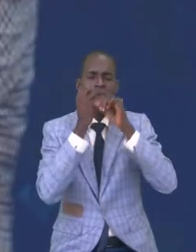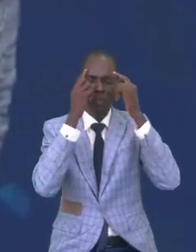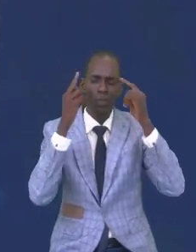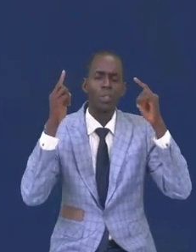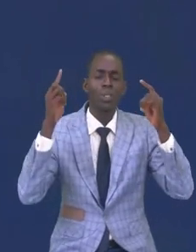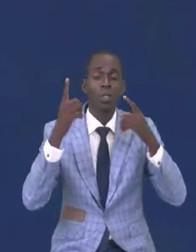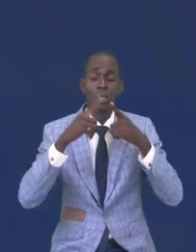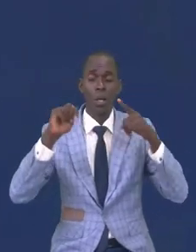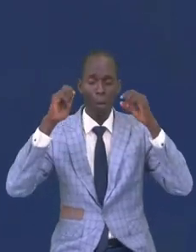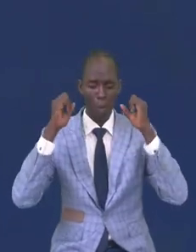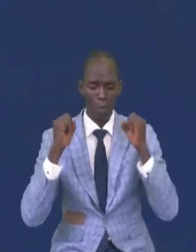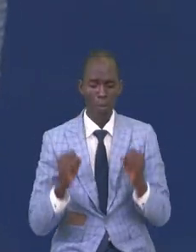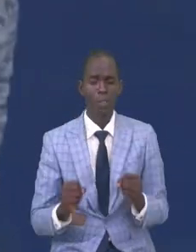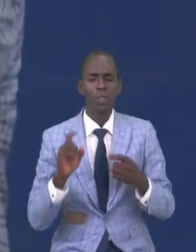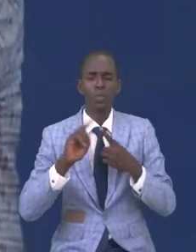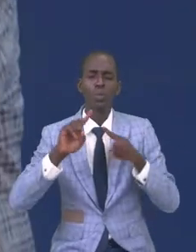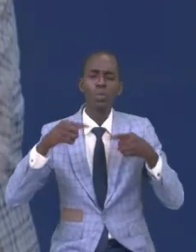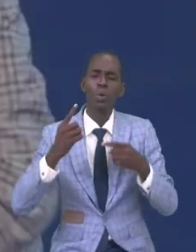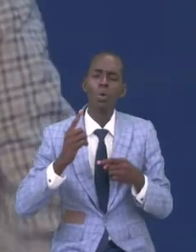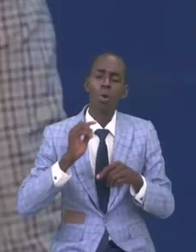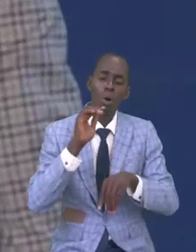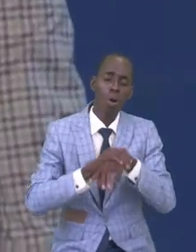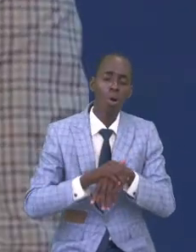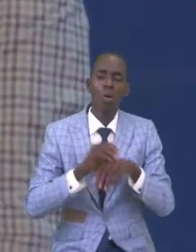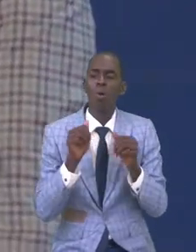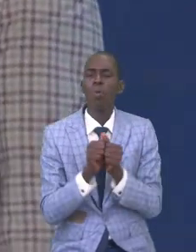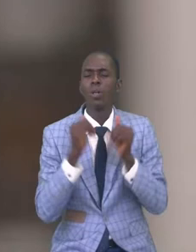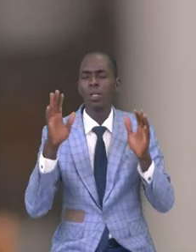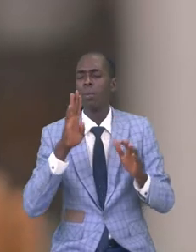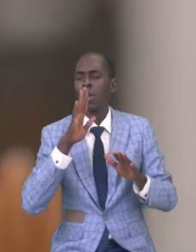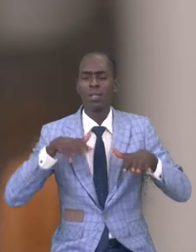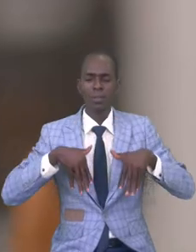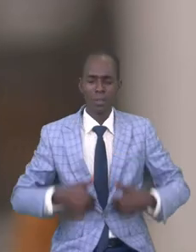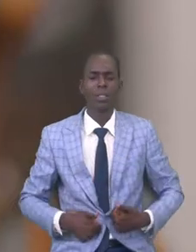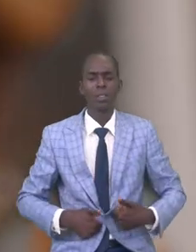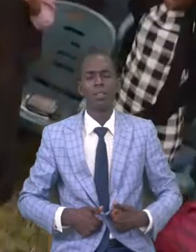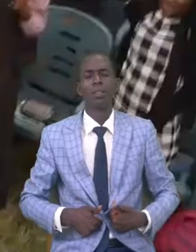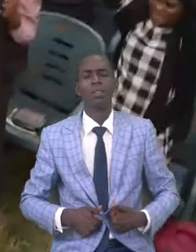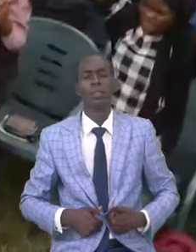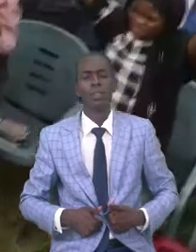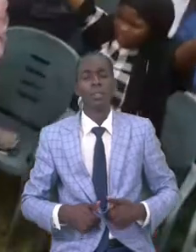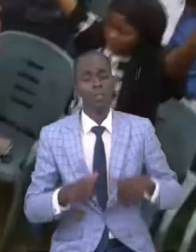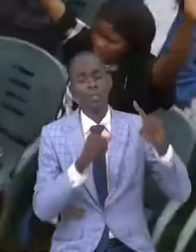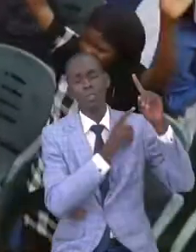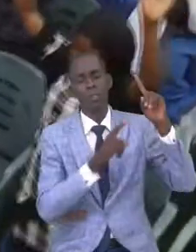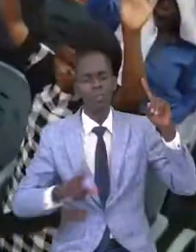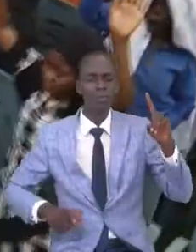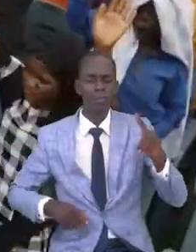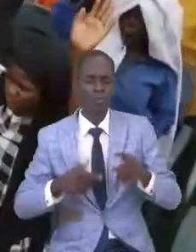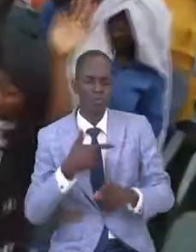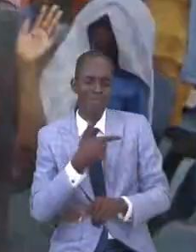The power to go on without getting tired. Lord,